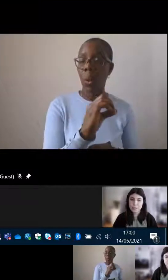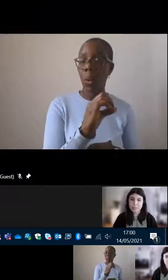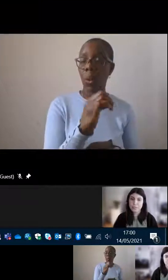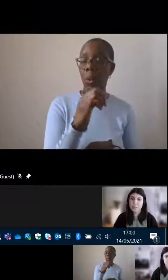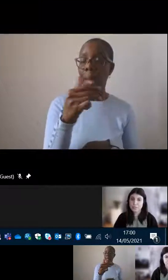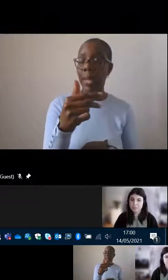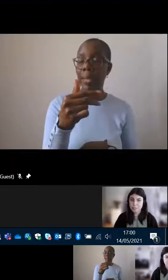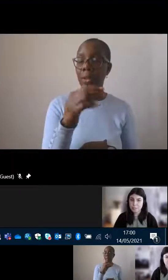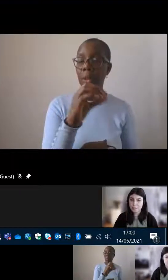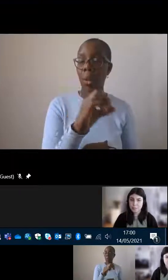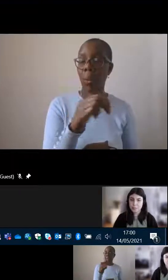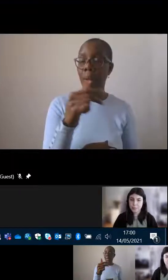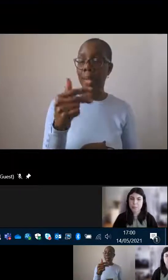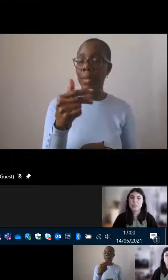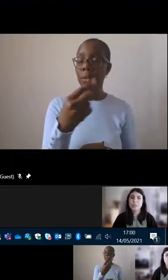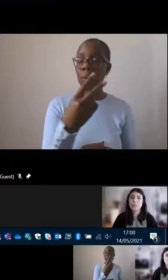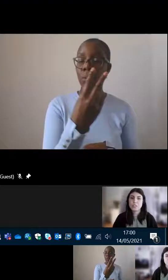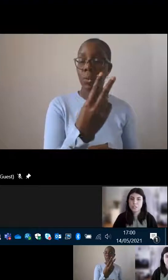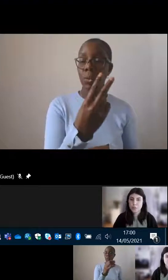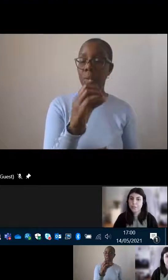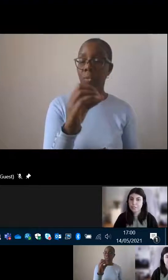2000